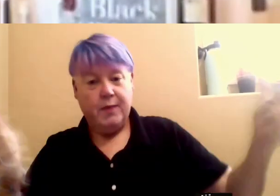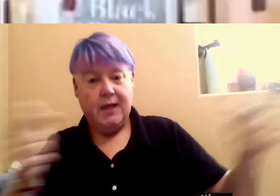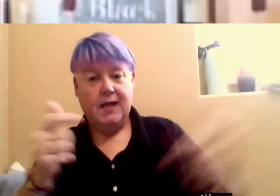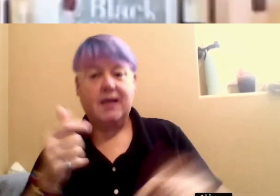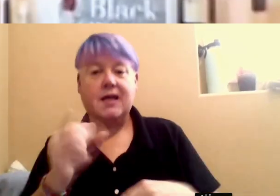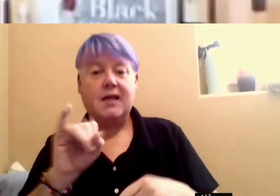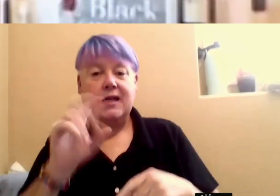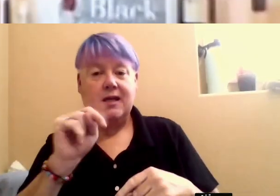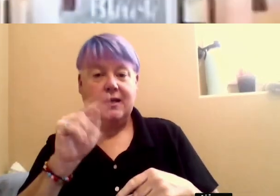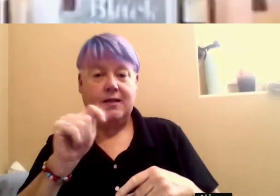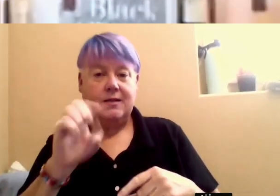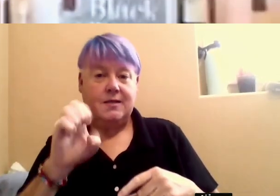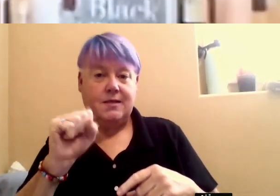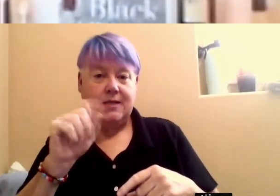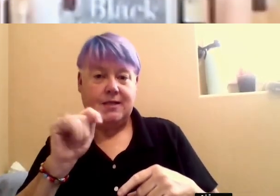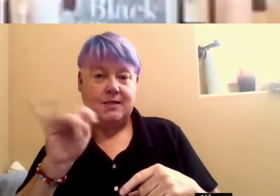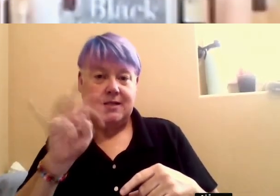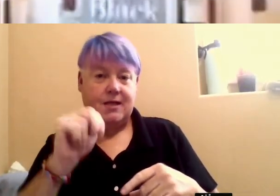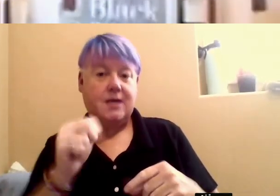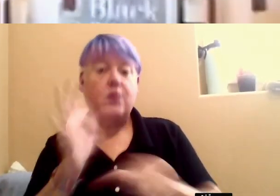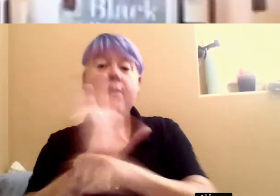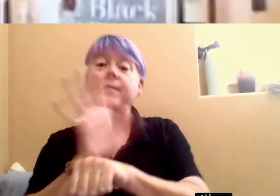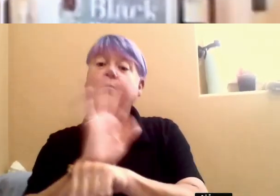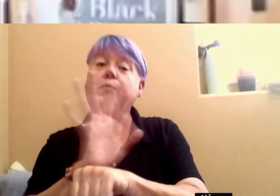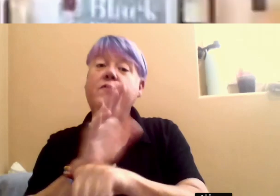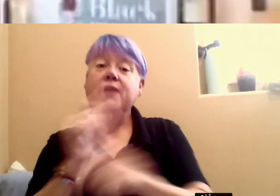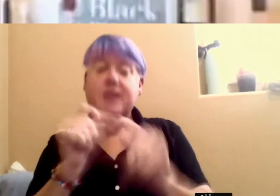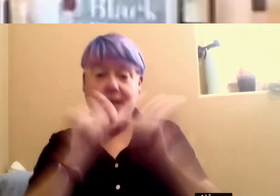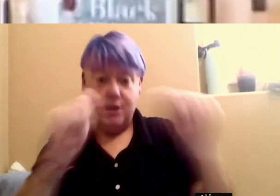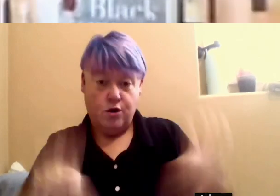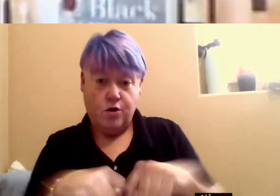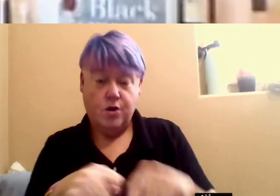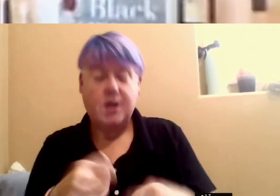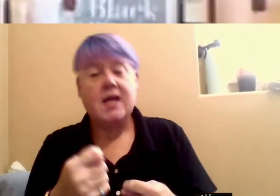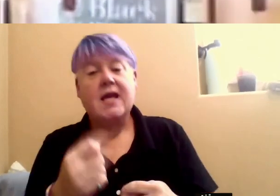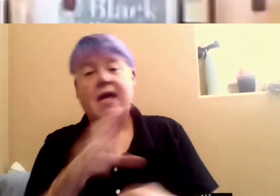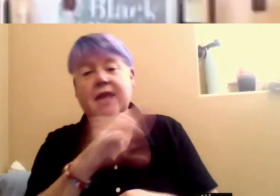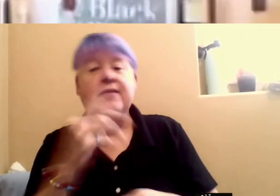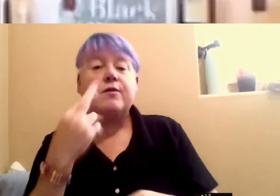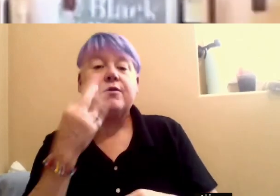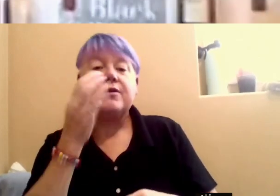lights dim in a movie theater. At the cafe, Dad gives me